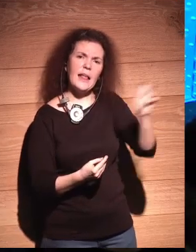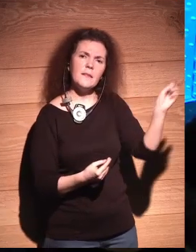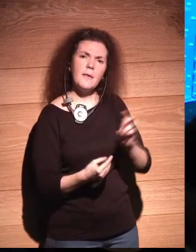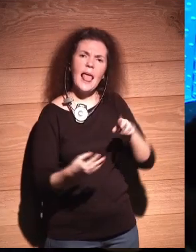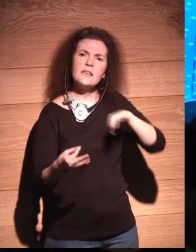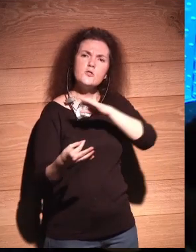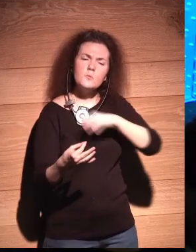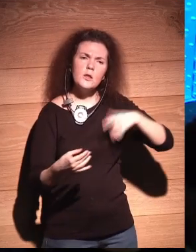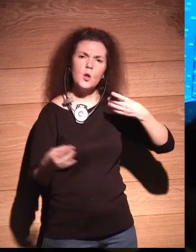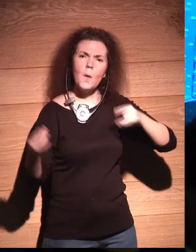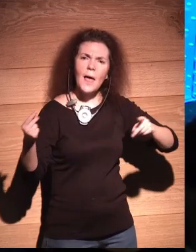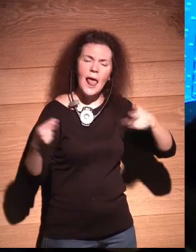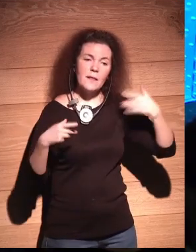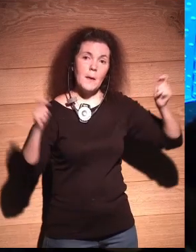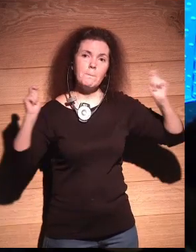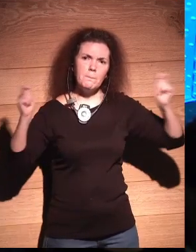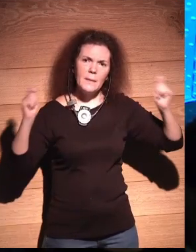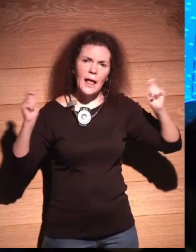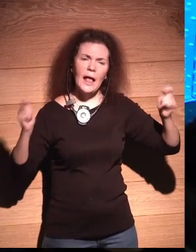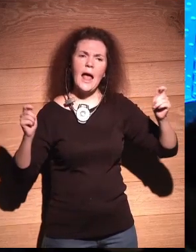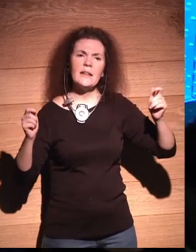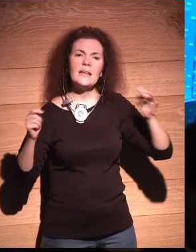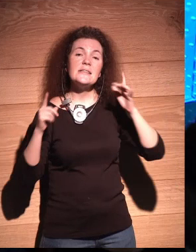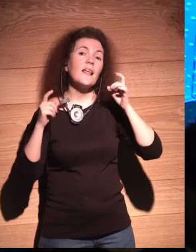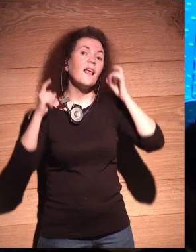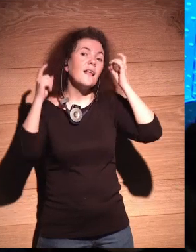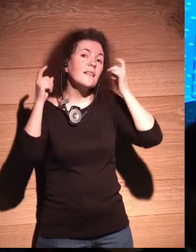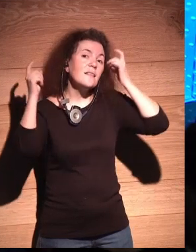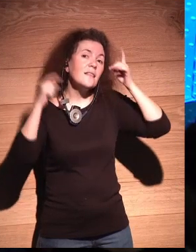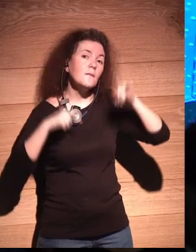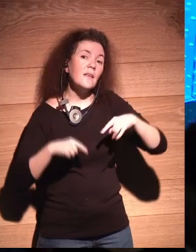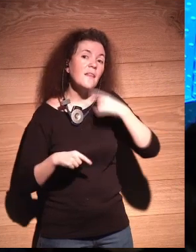signs, or they just tried to mouth things saying, you know,